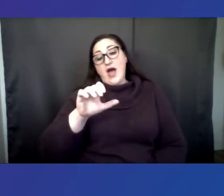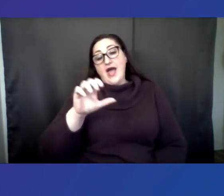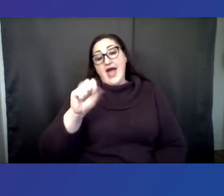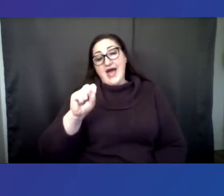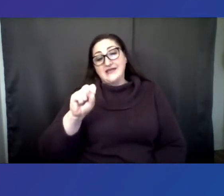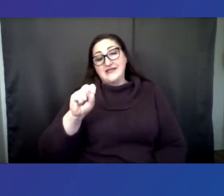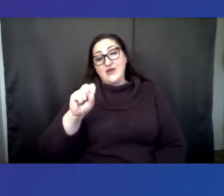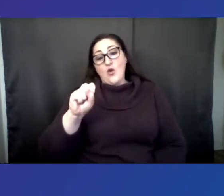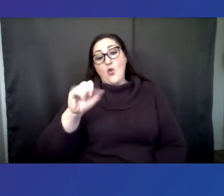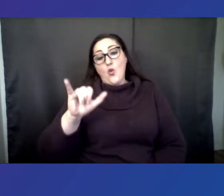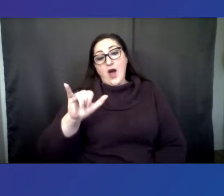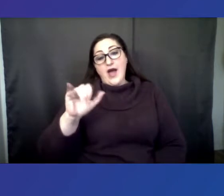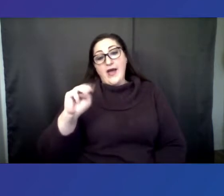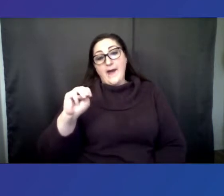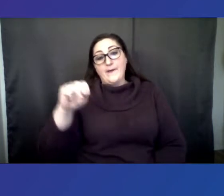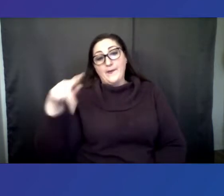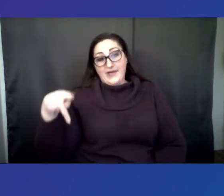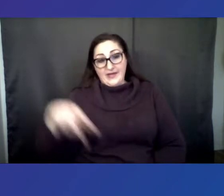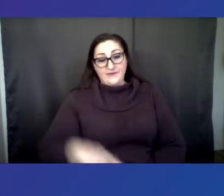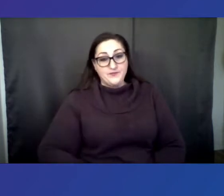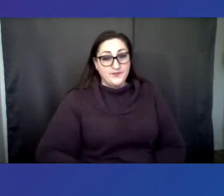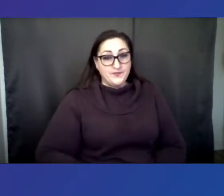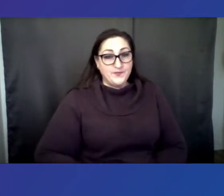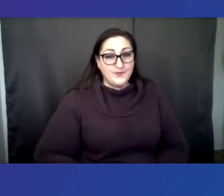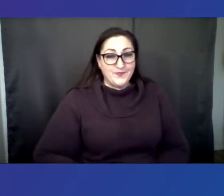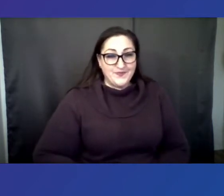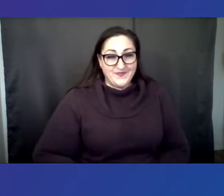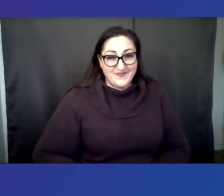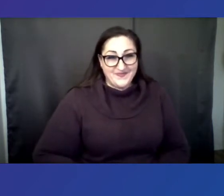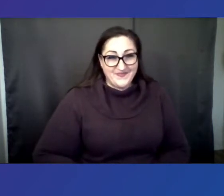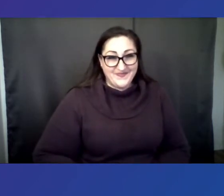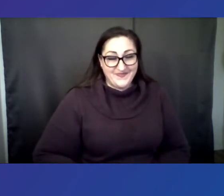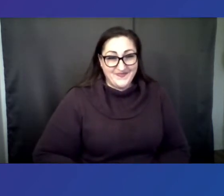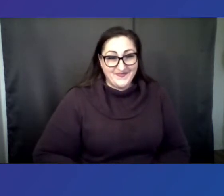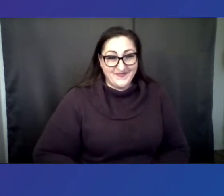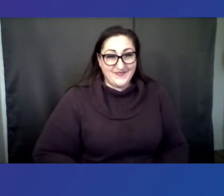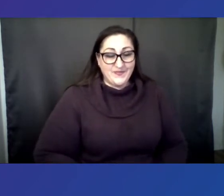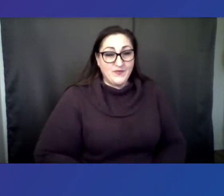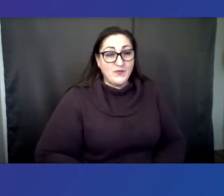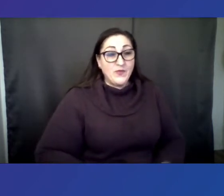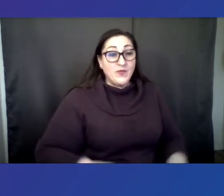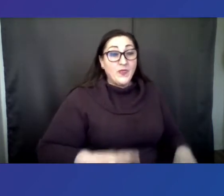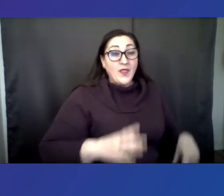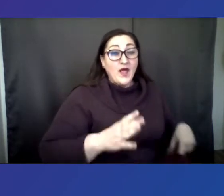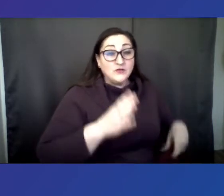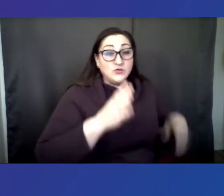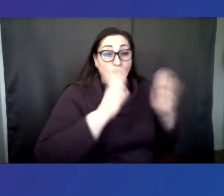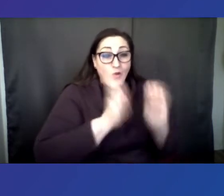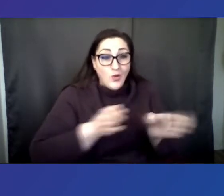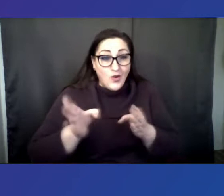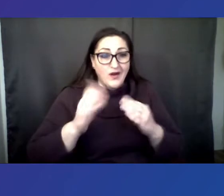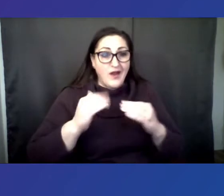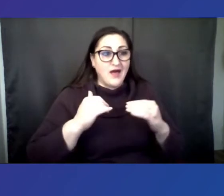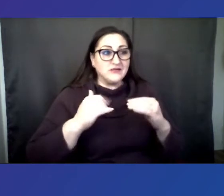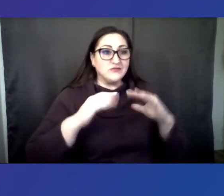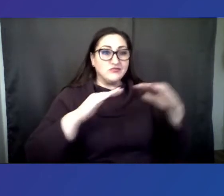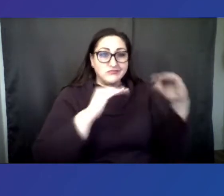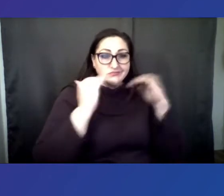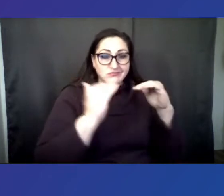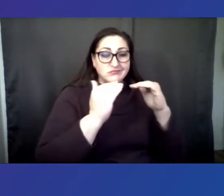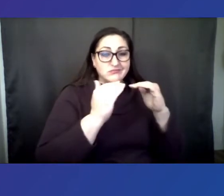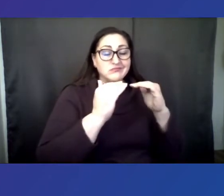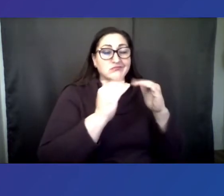So many of you know the symposium this year is organized into tracks around its themes: justice,